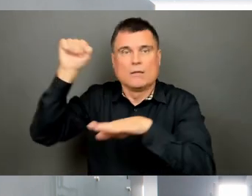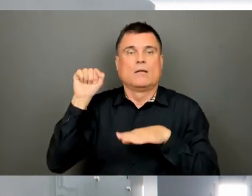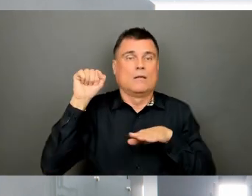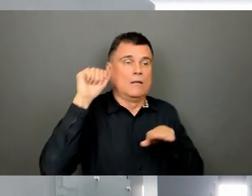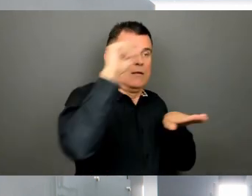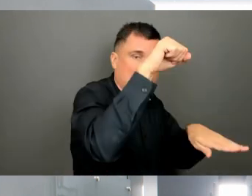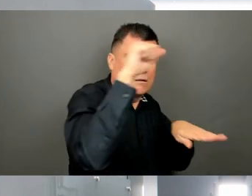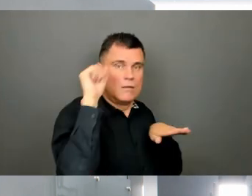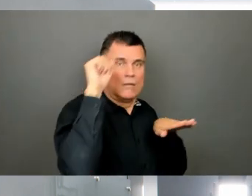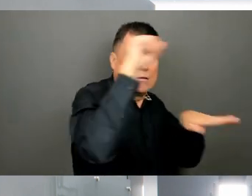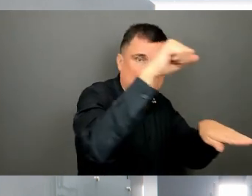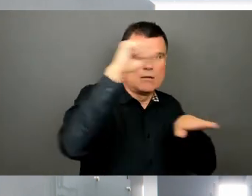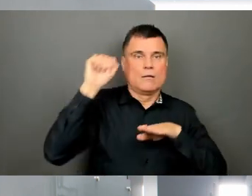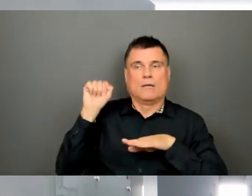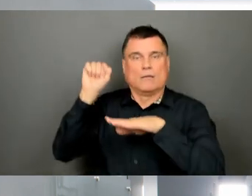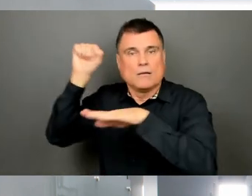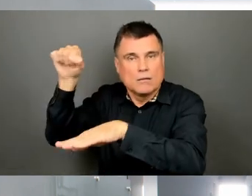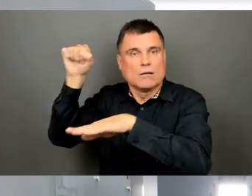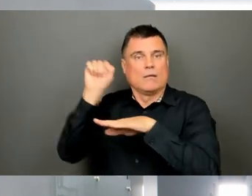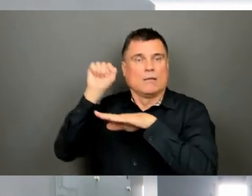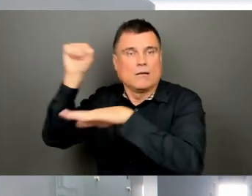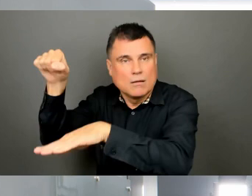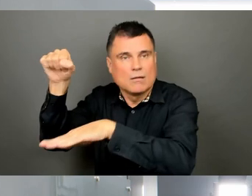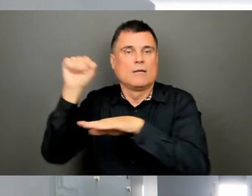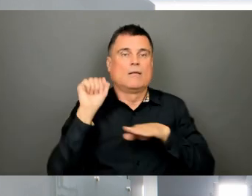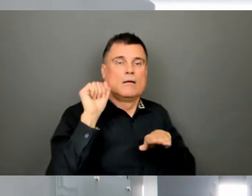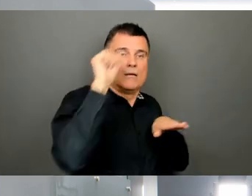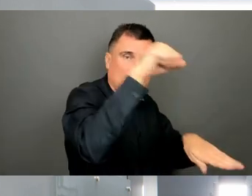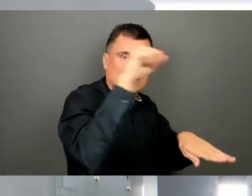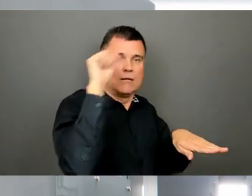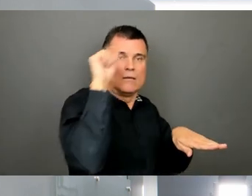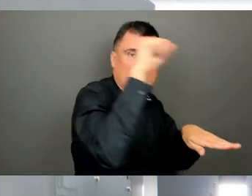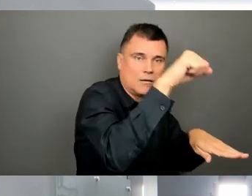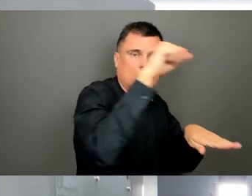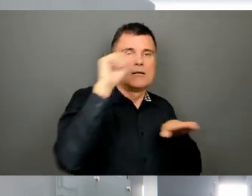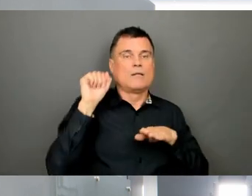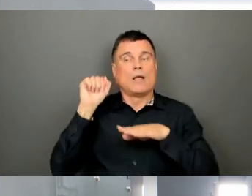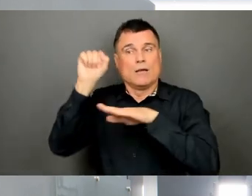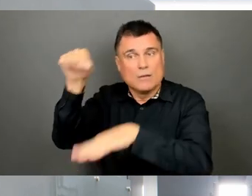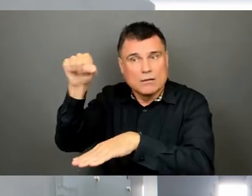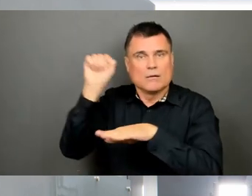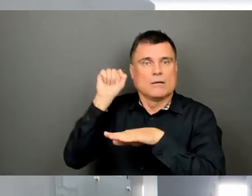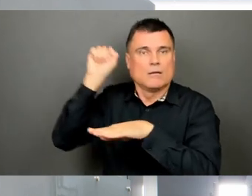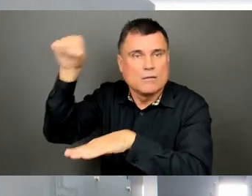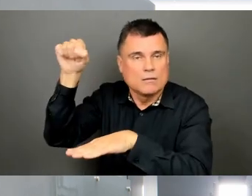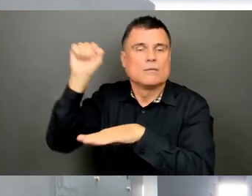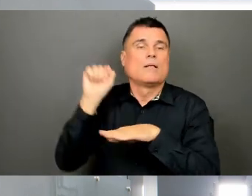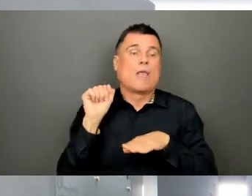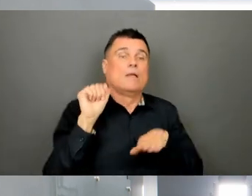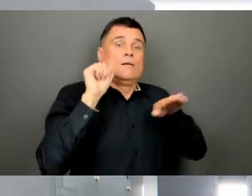6, to the left, hit, hit, hit, hit, hit, hit, hit,